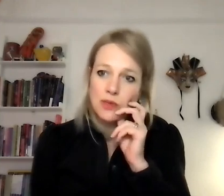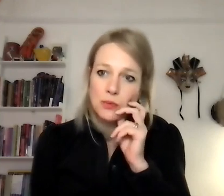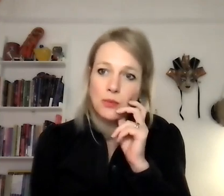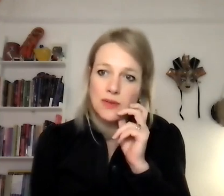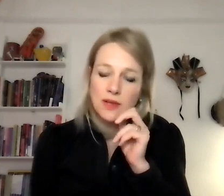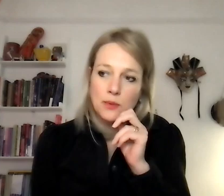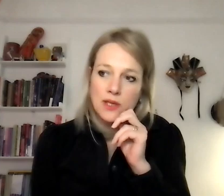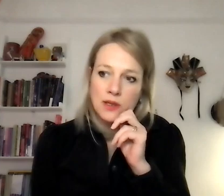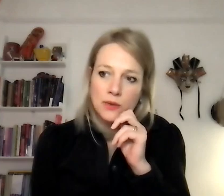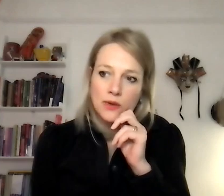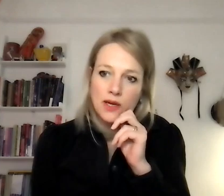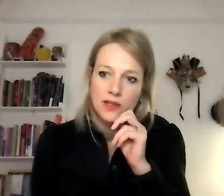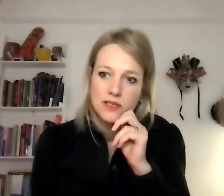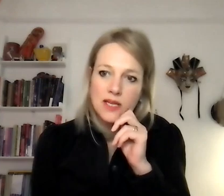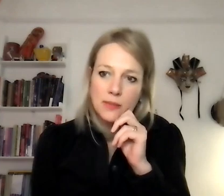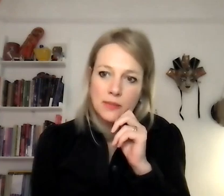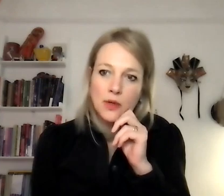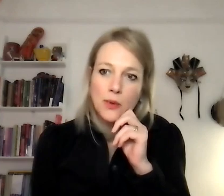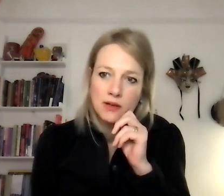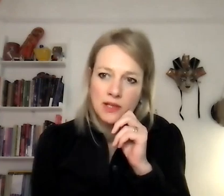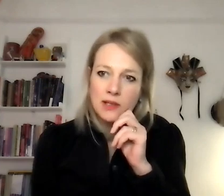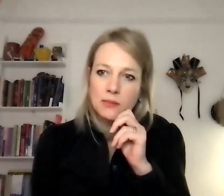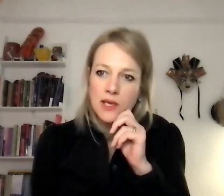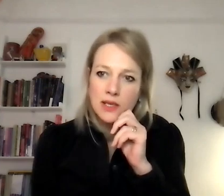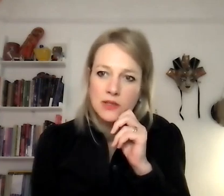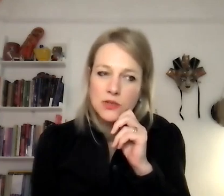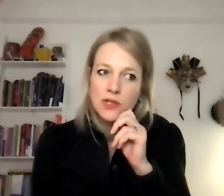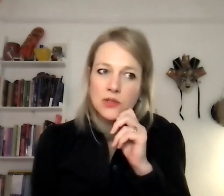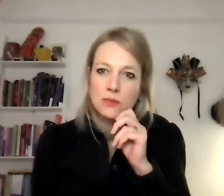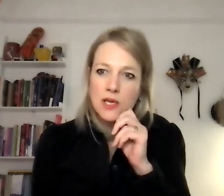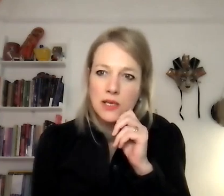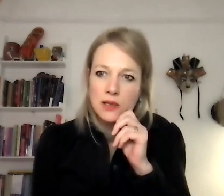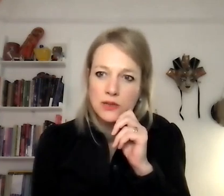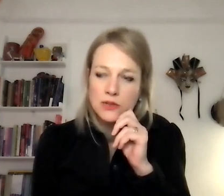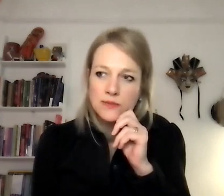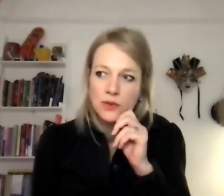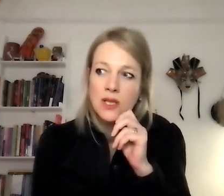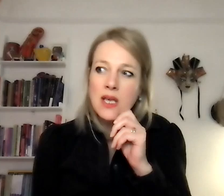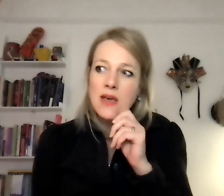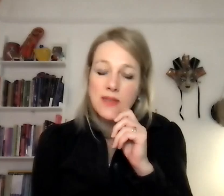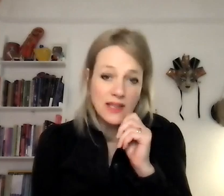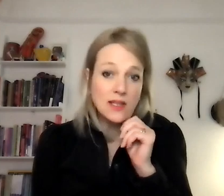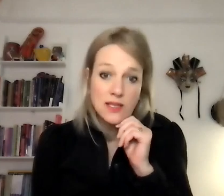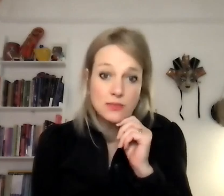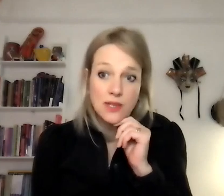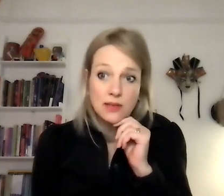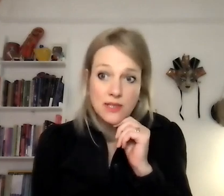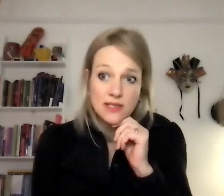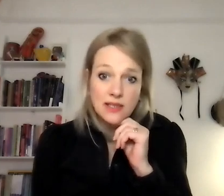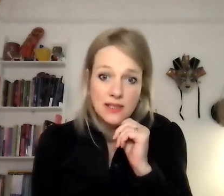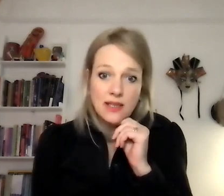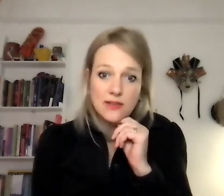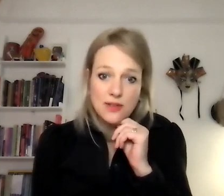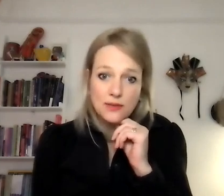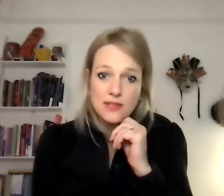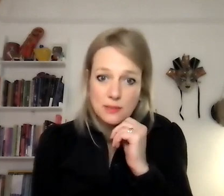re-engaging with what we think we know and queering it and making it strange and making it useful, that is really